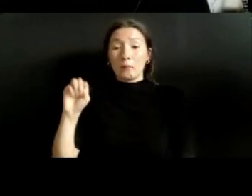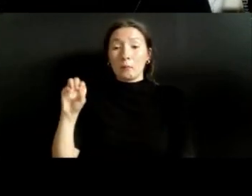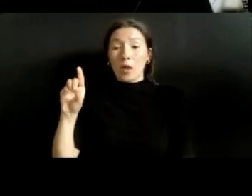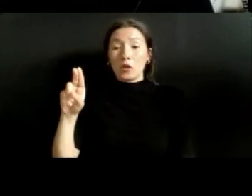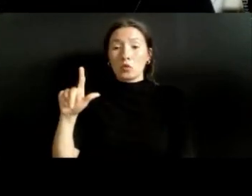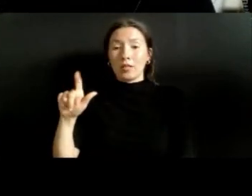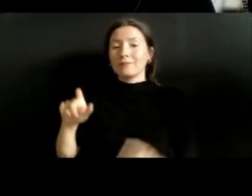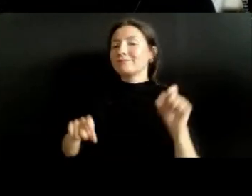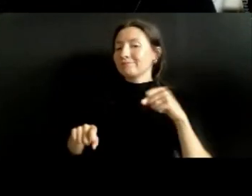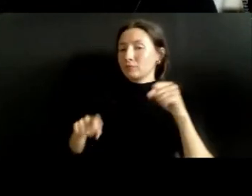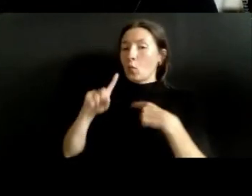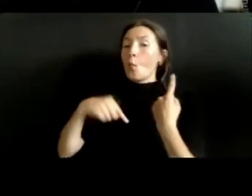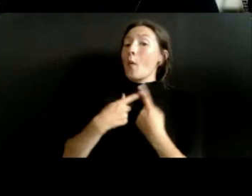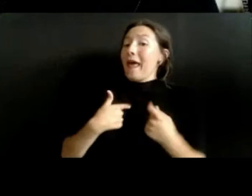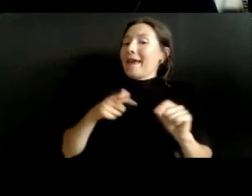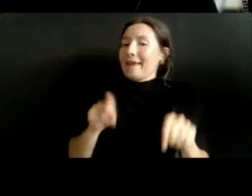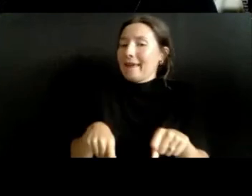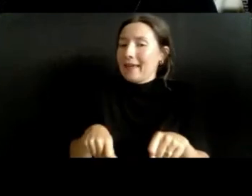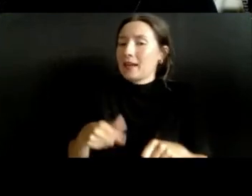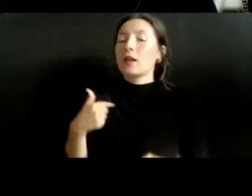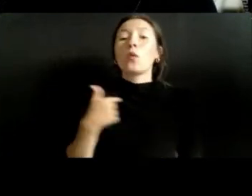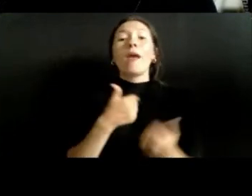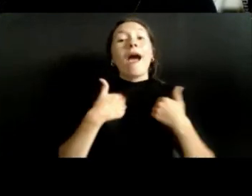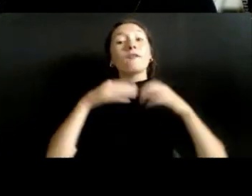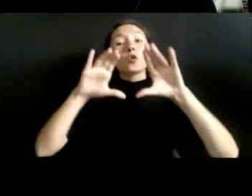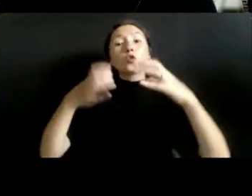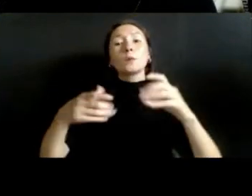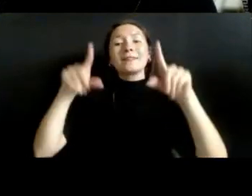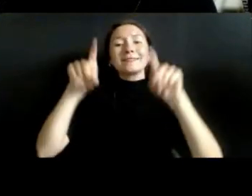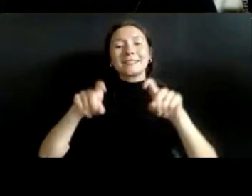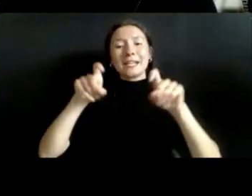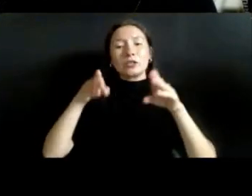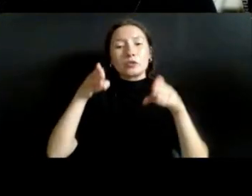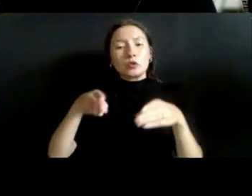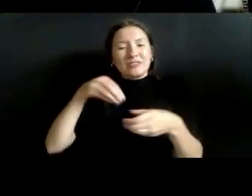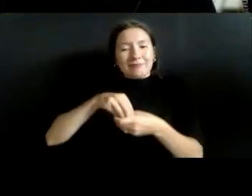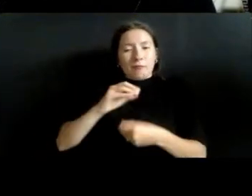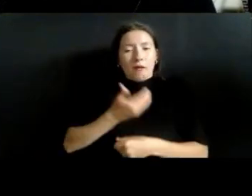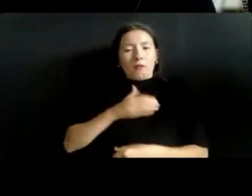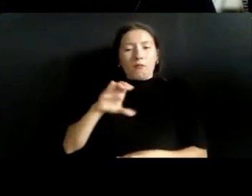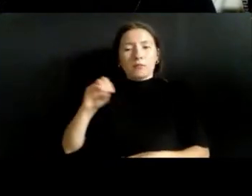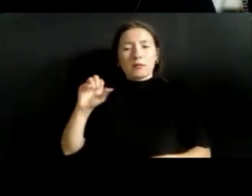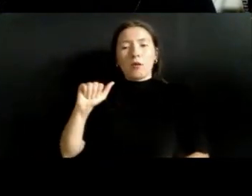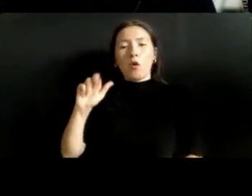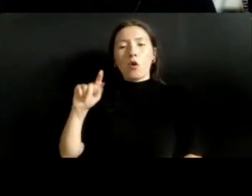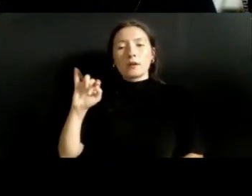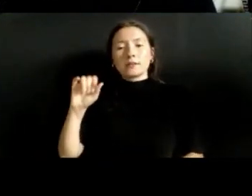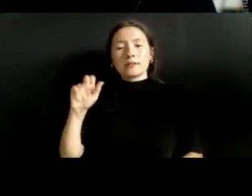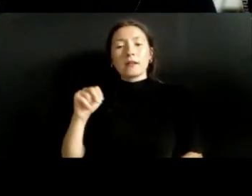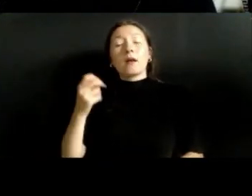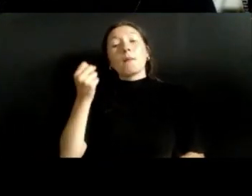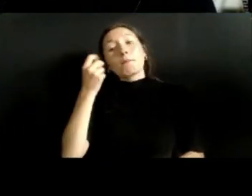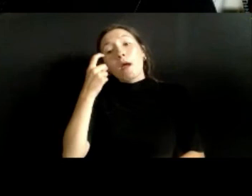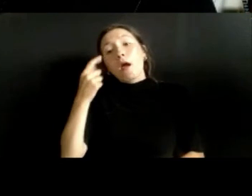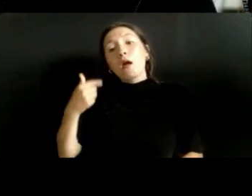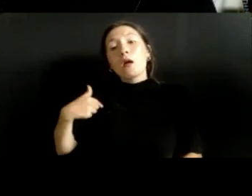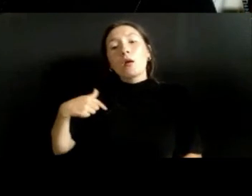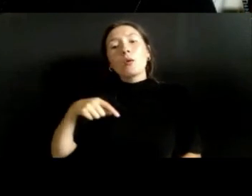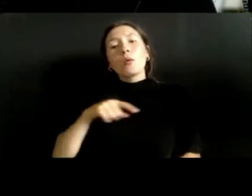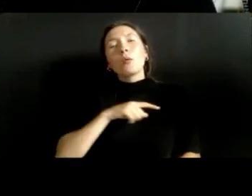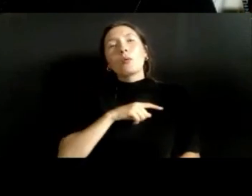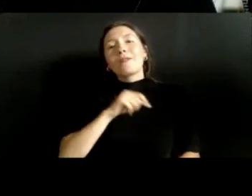Artisan, but we are all, we're not daily users of that assistive technology. And